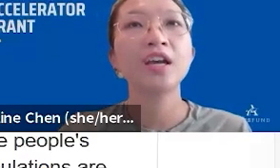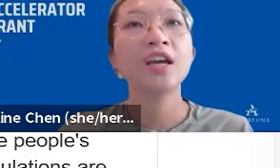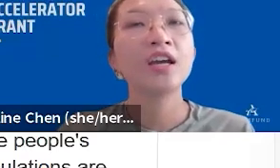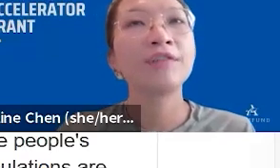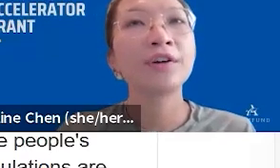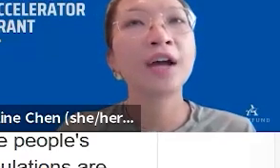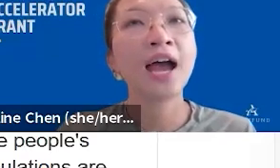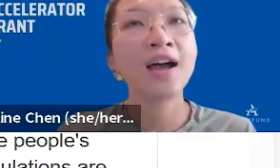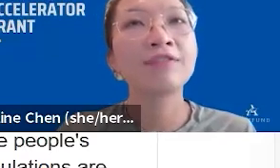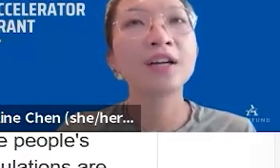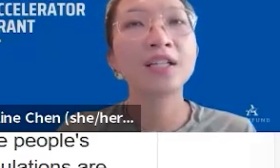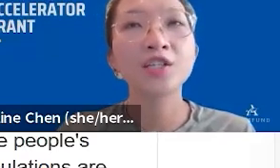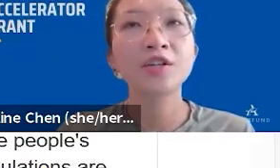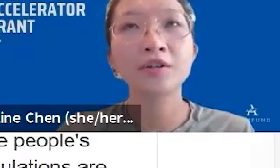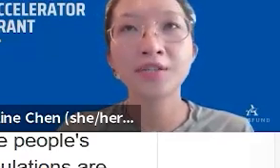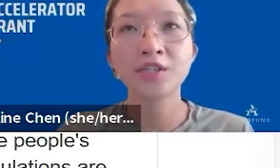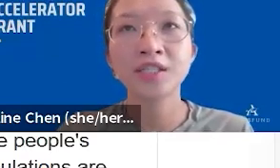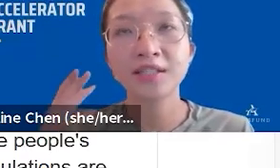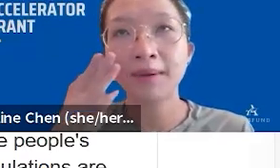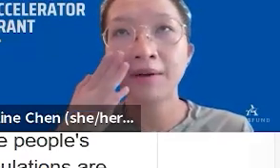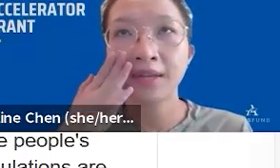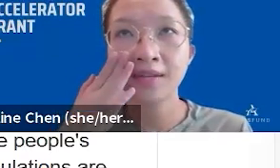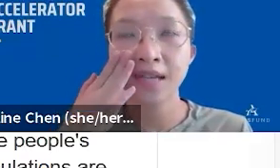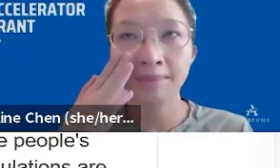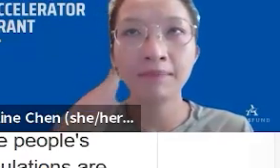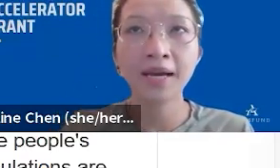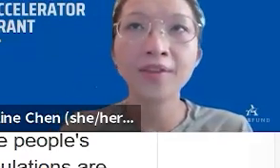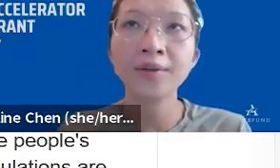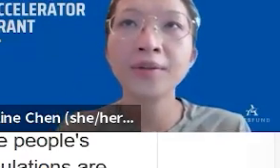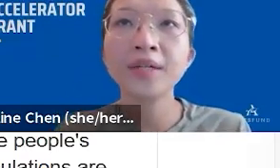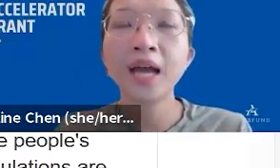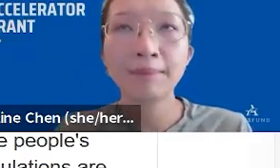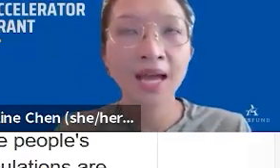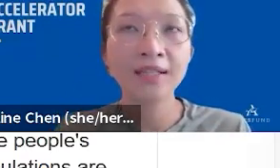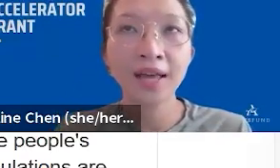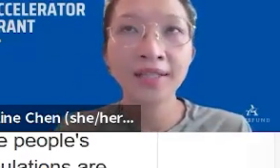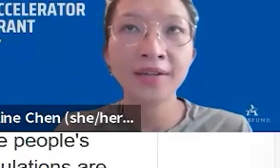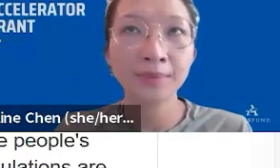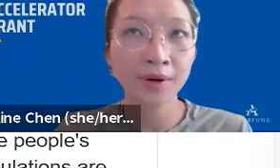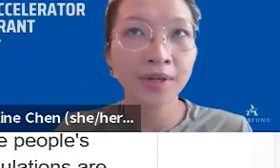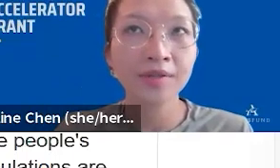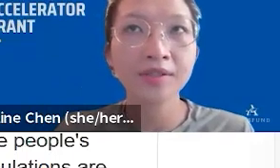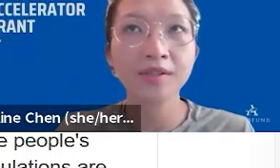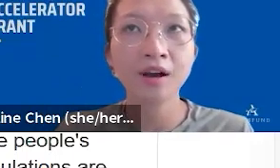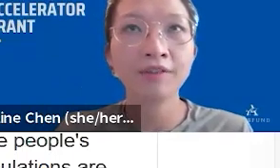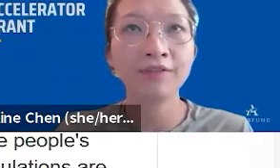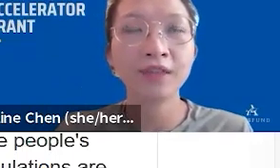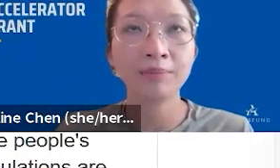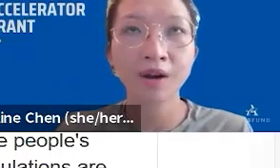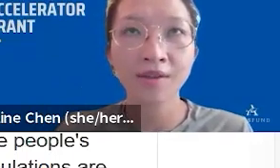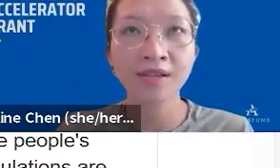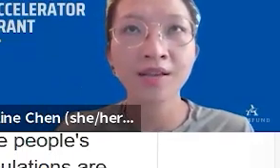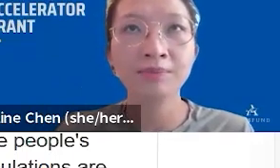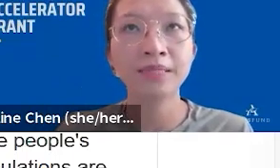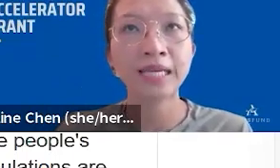throughout. If you have additional questions about this and any other parts of